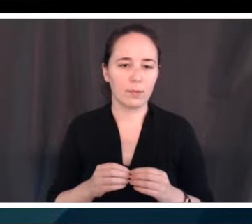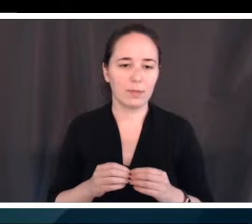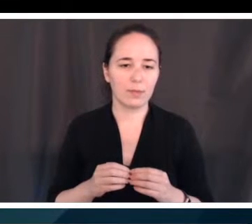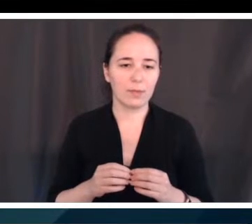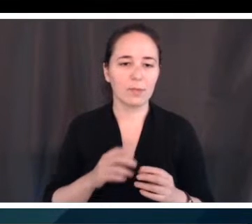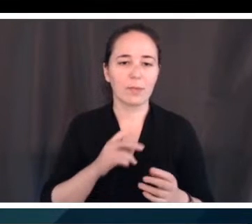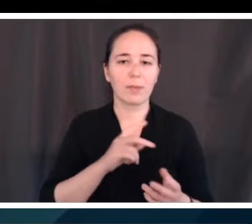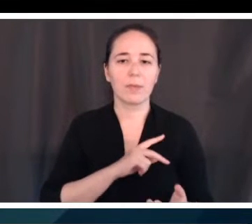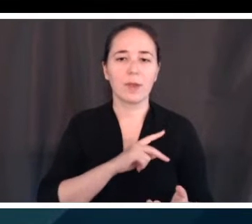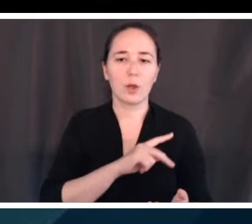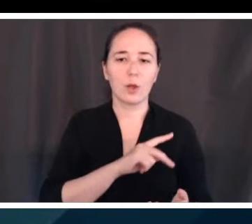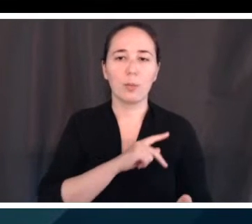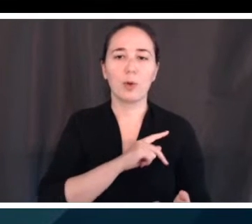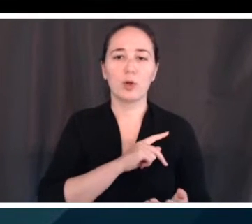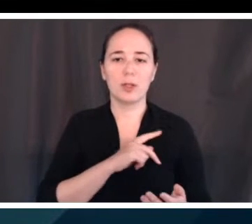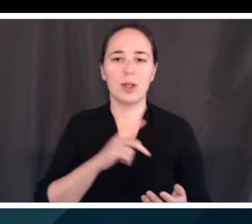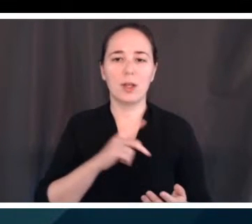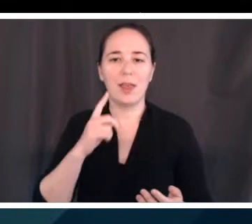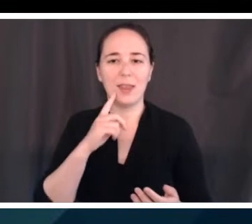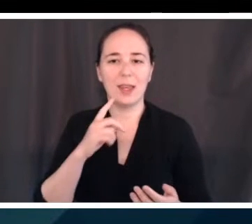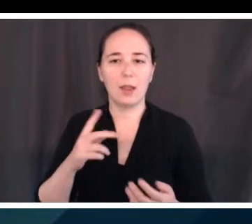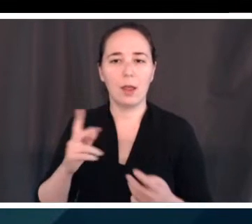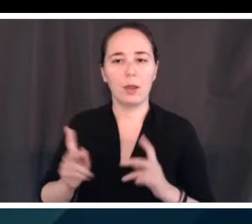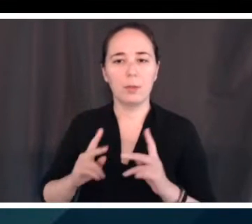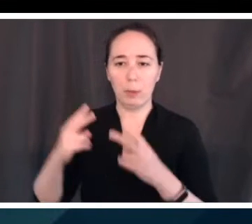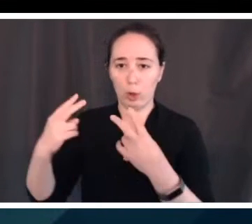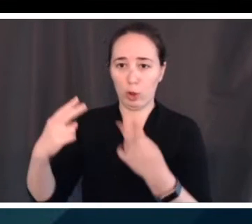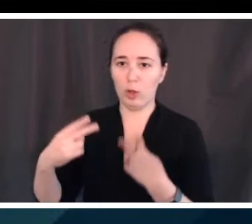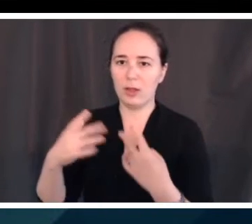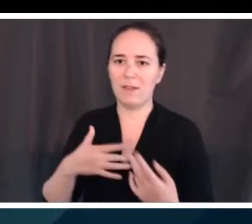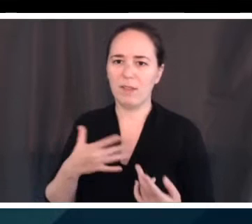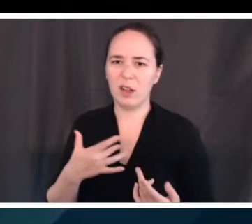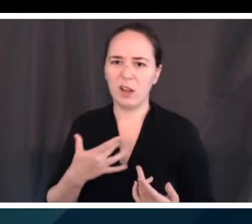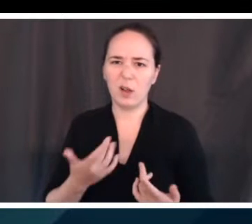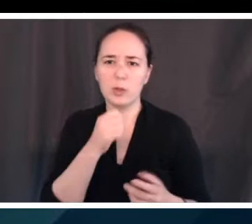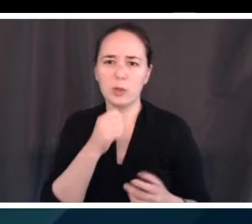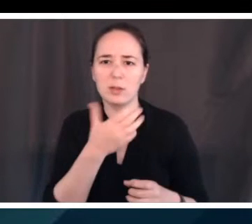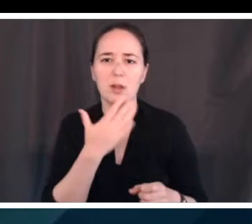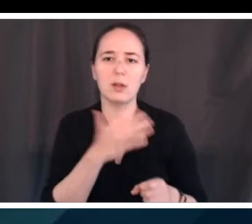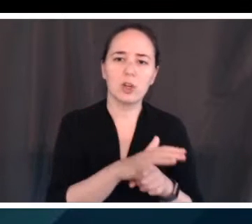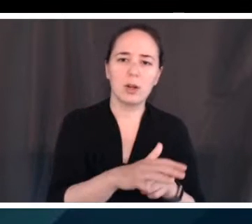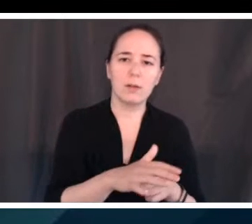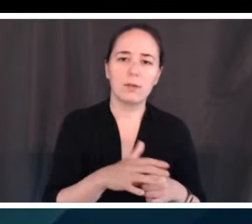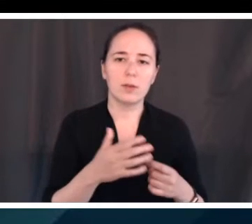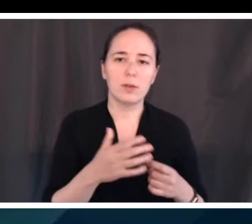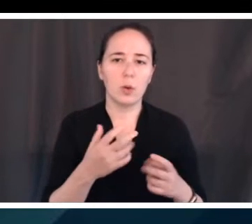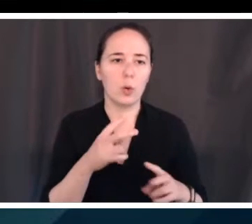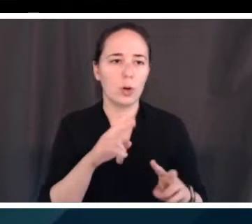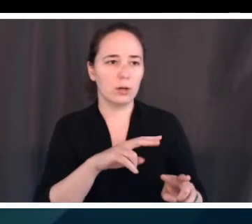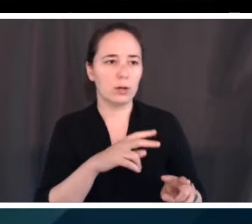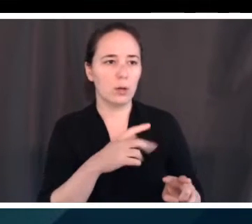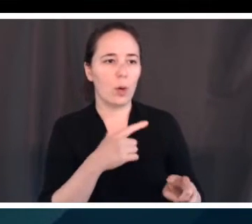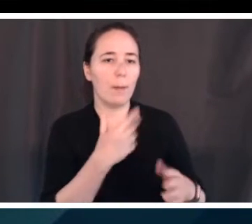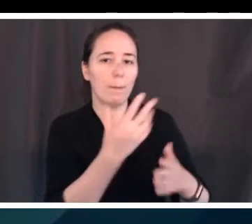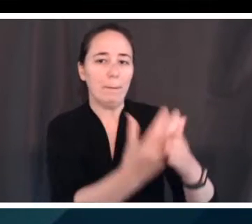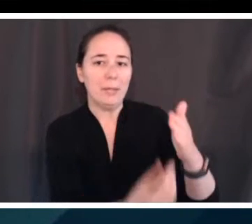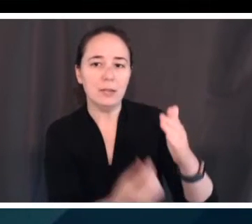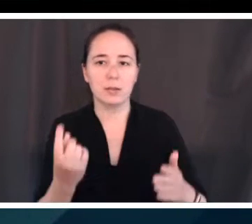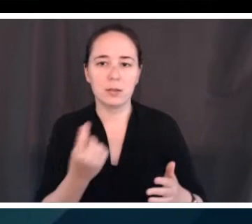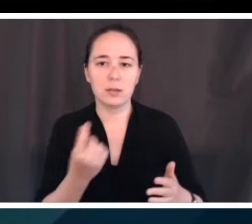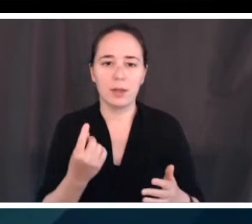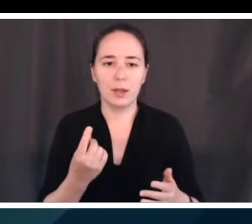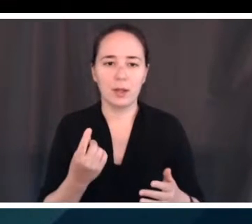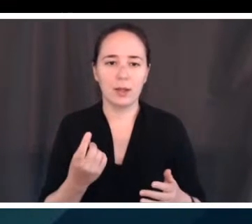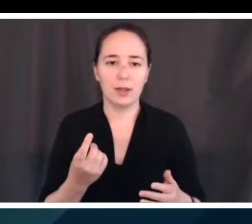I might appear inadequate to others. I think that uh, we are